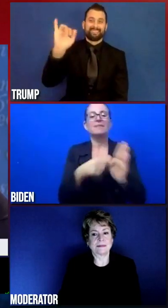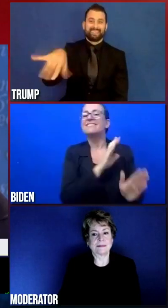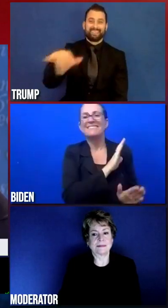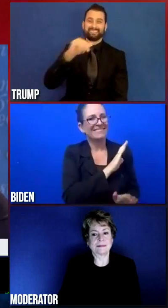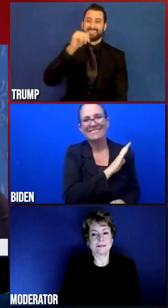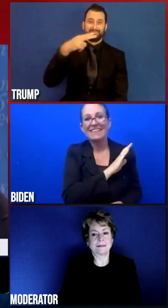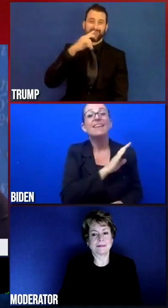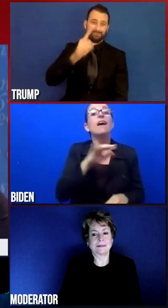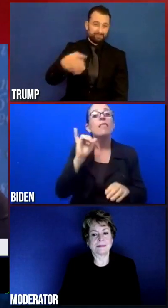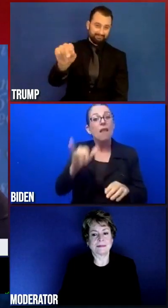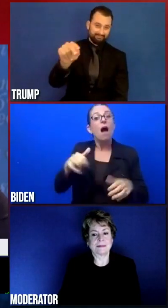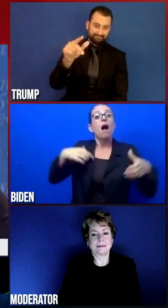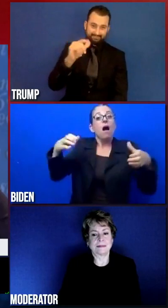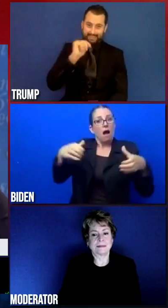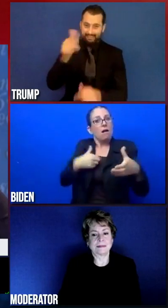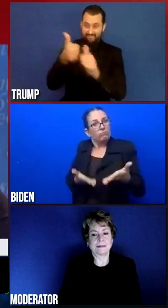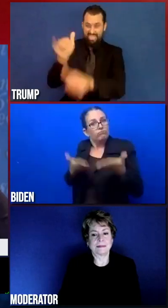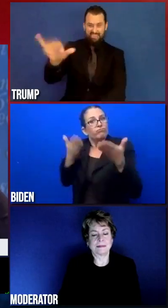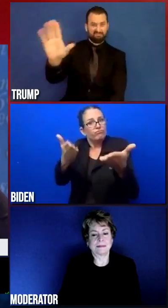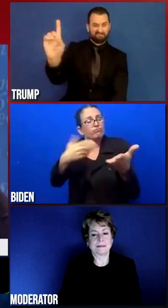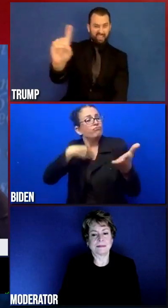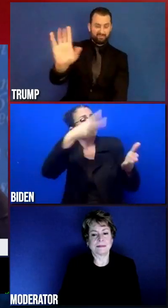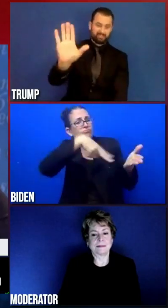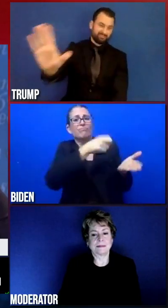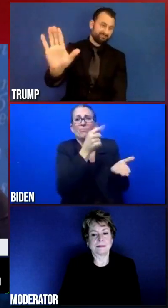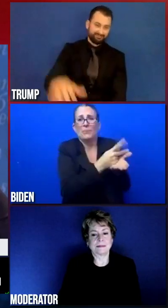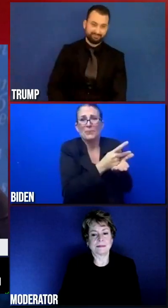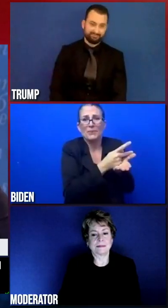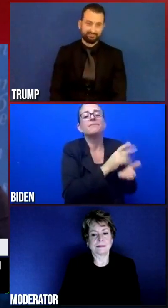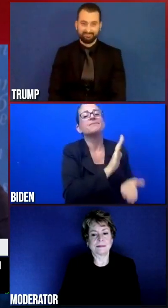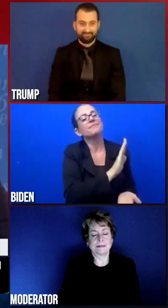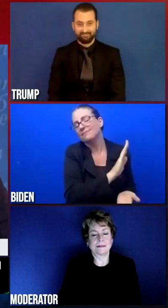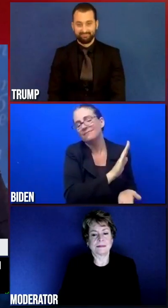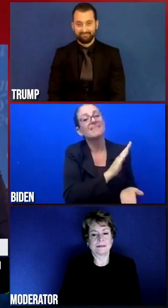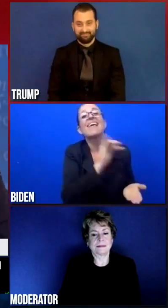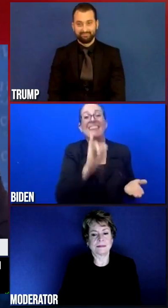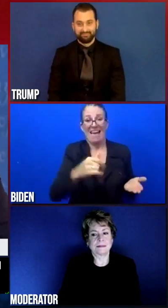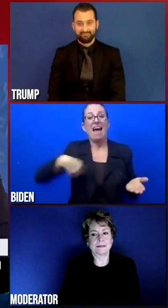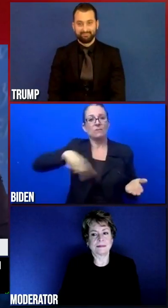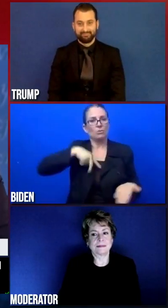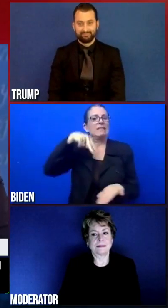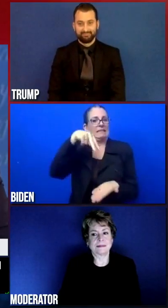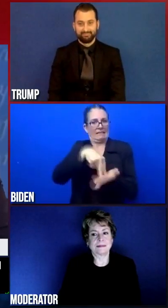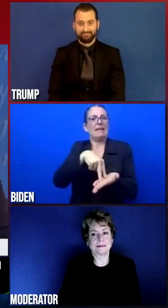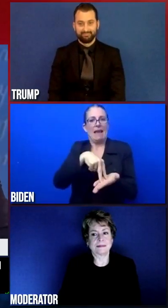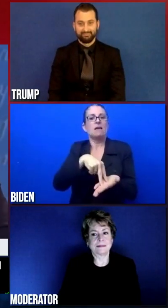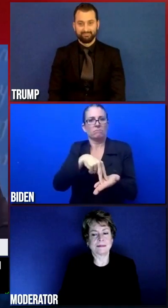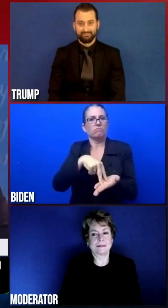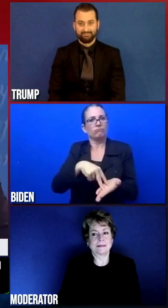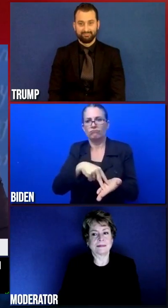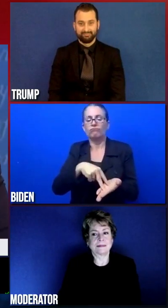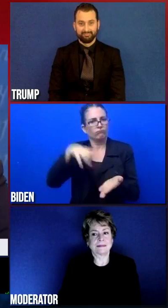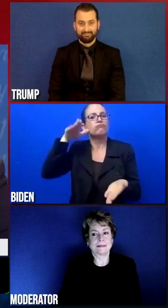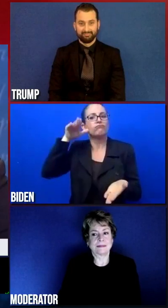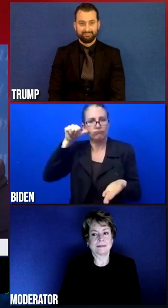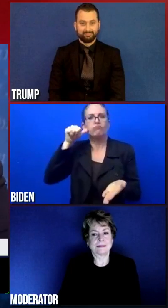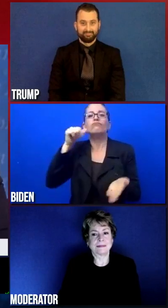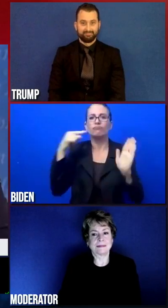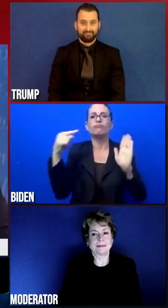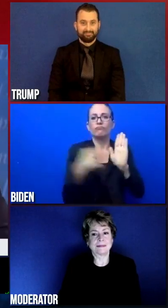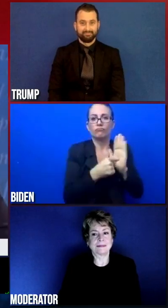of. What I approved of. Now, here's the deal. The deal is that it's going to wipe out pre-existing conditions. And by the way,